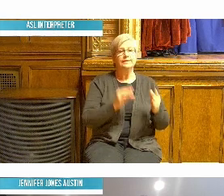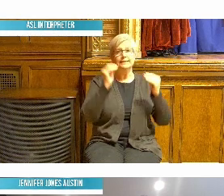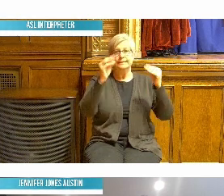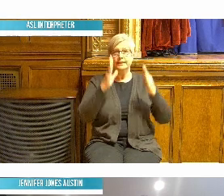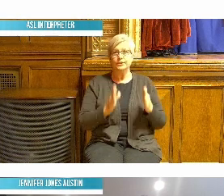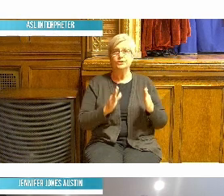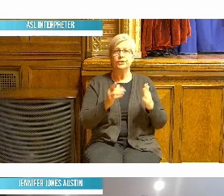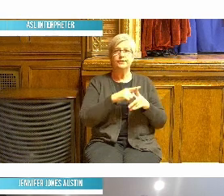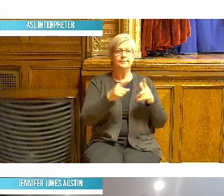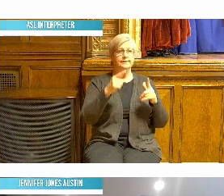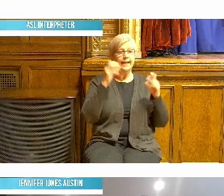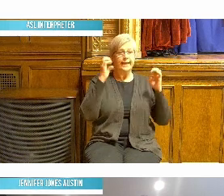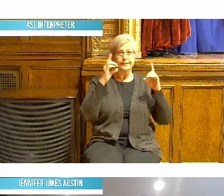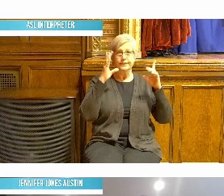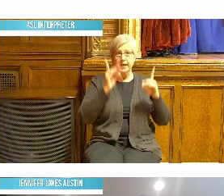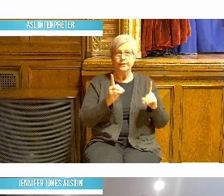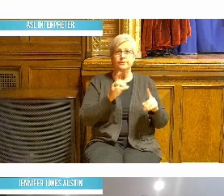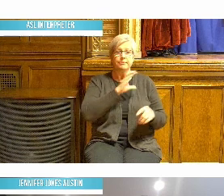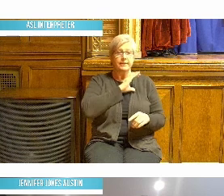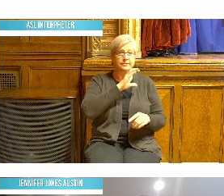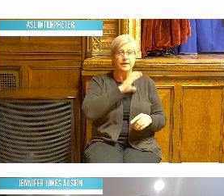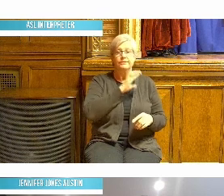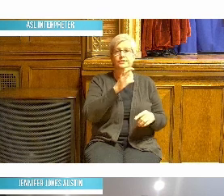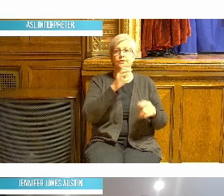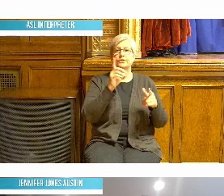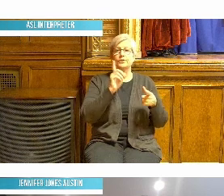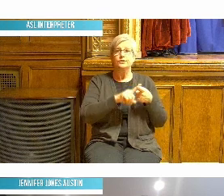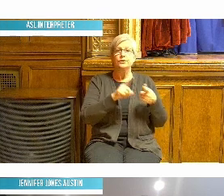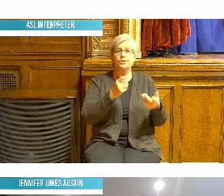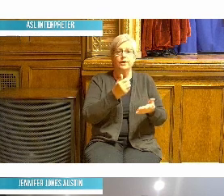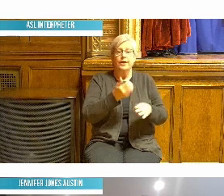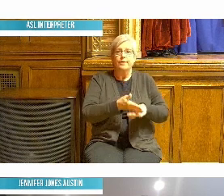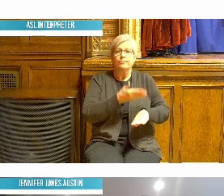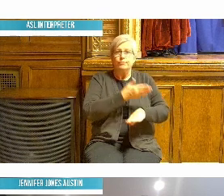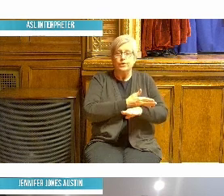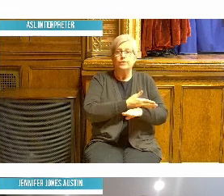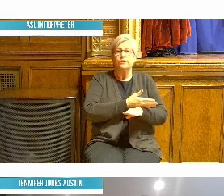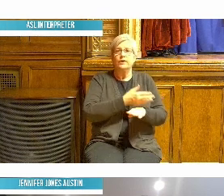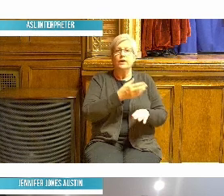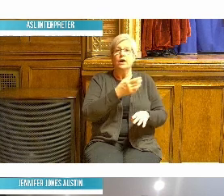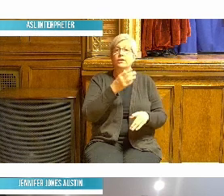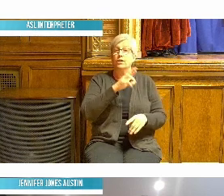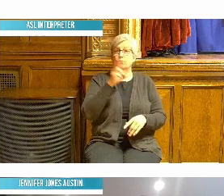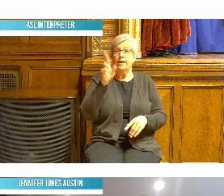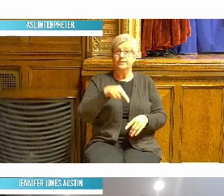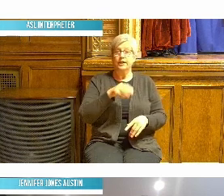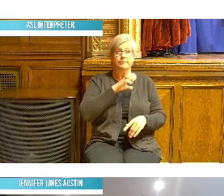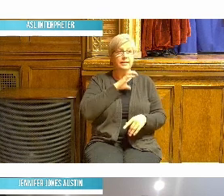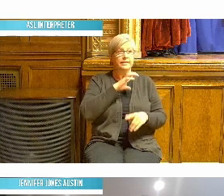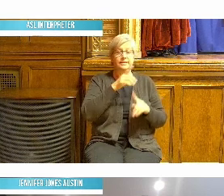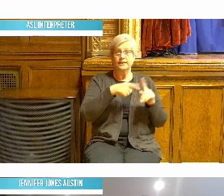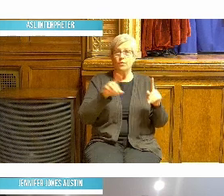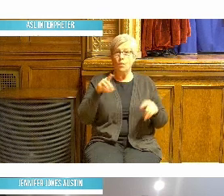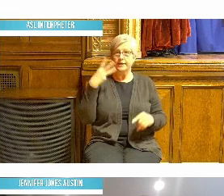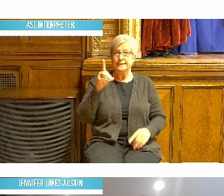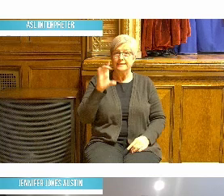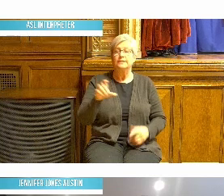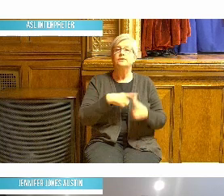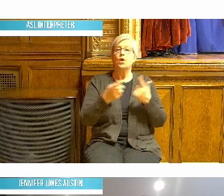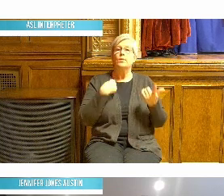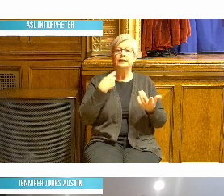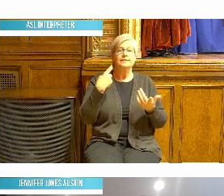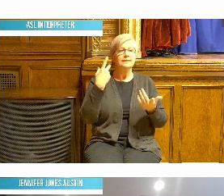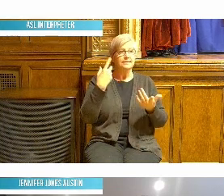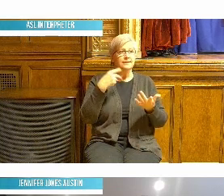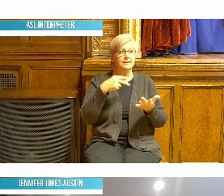teachers, educators, police officers, to include a police chief in Washington, D.C. So we stand